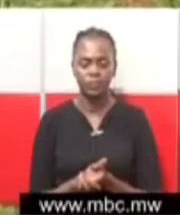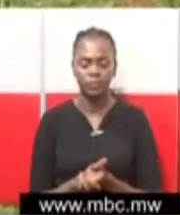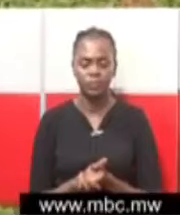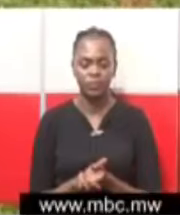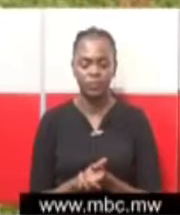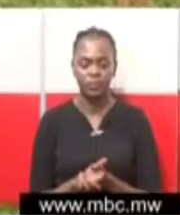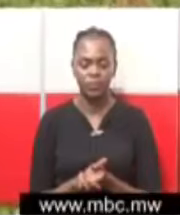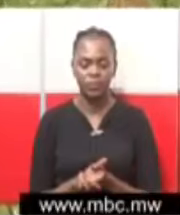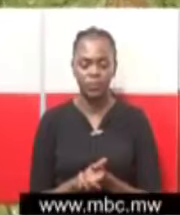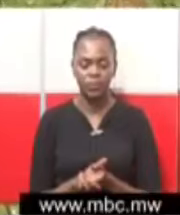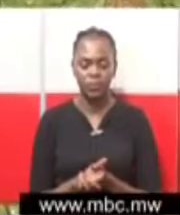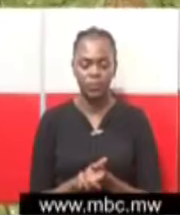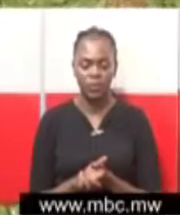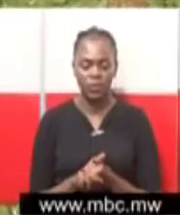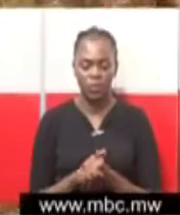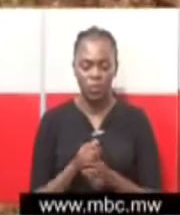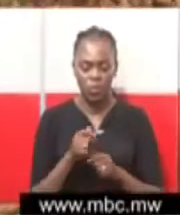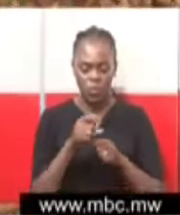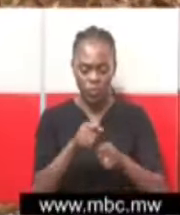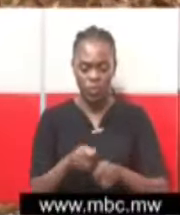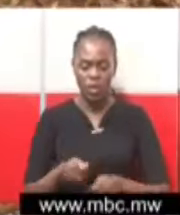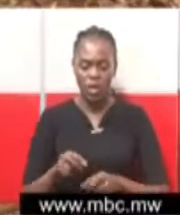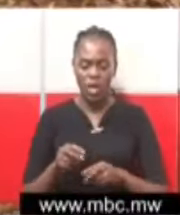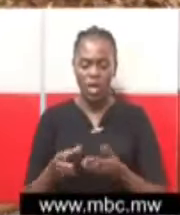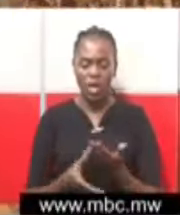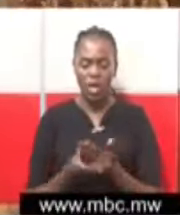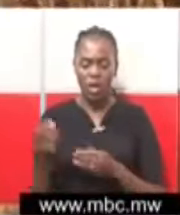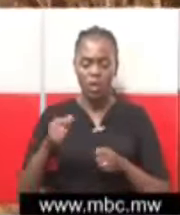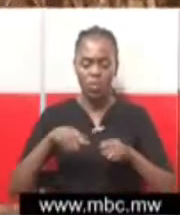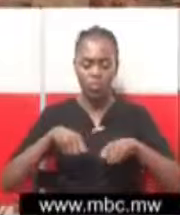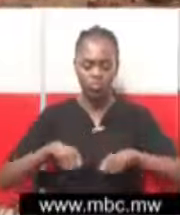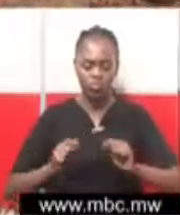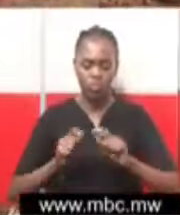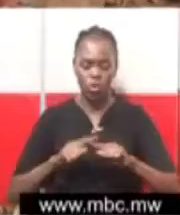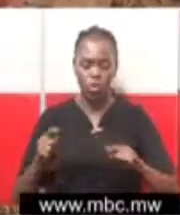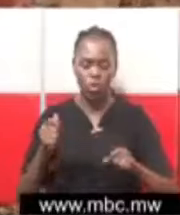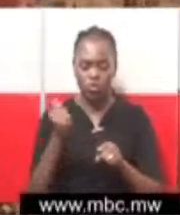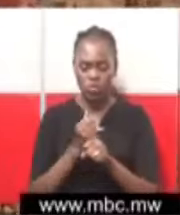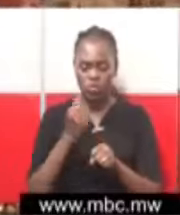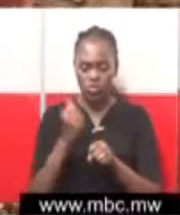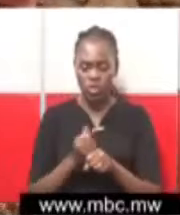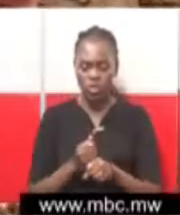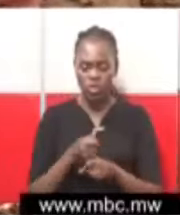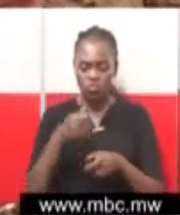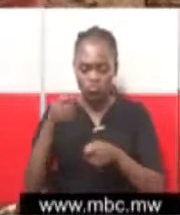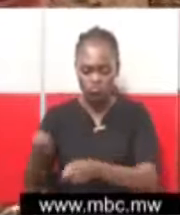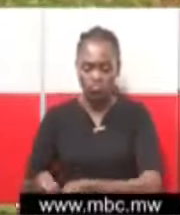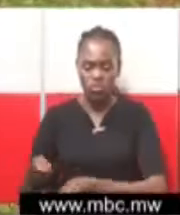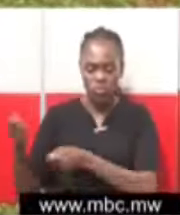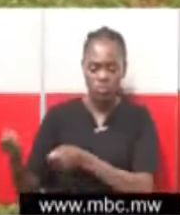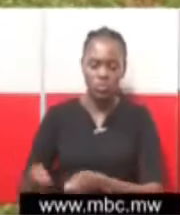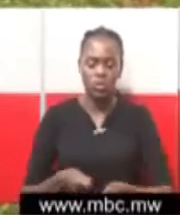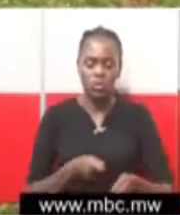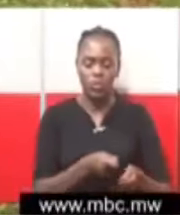After selling some crops, I bought motorcycle and equipment for irrigation farming.